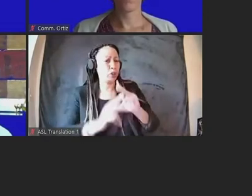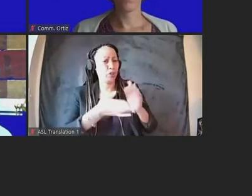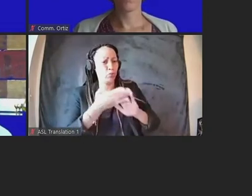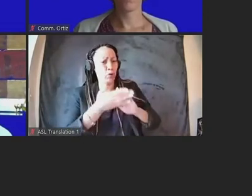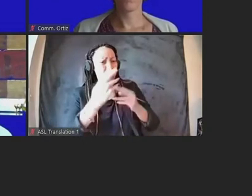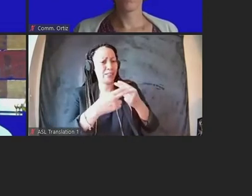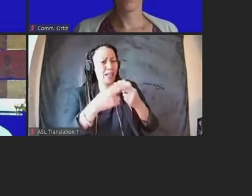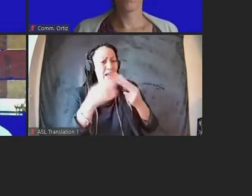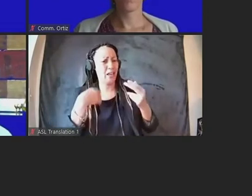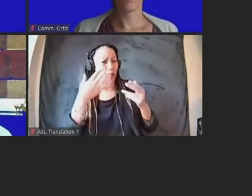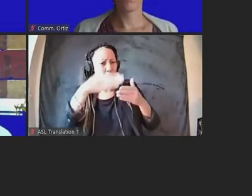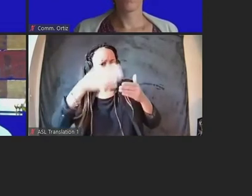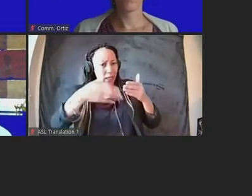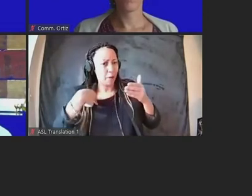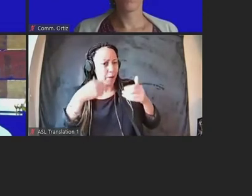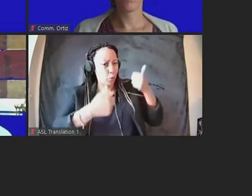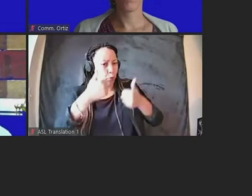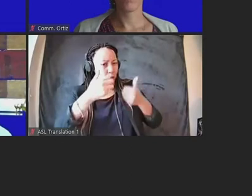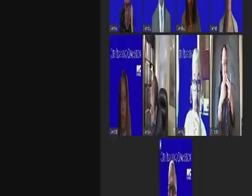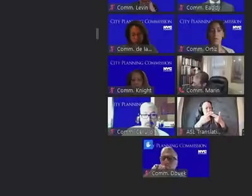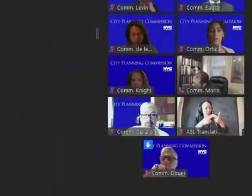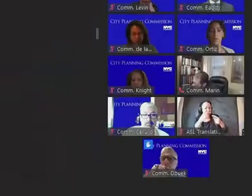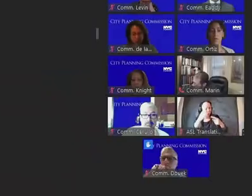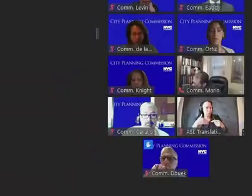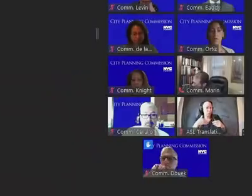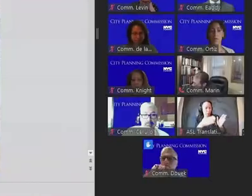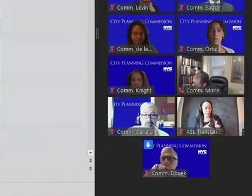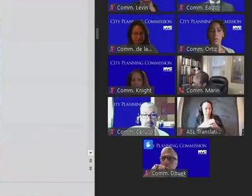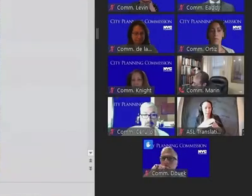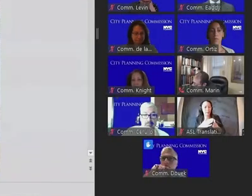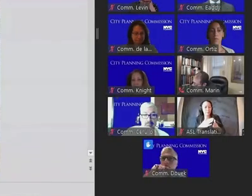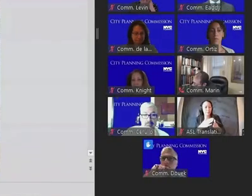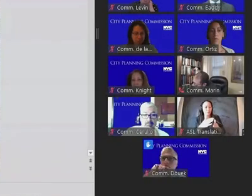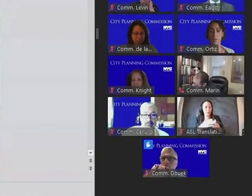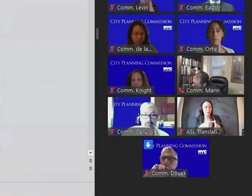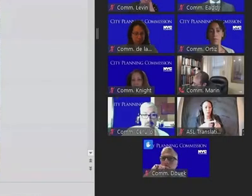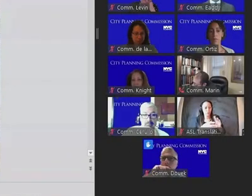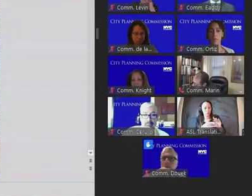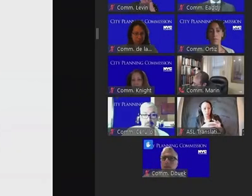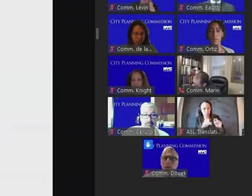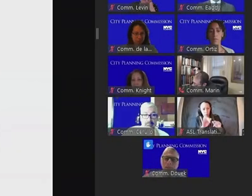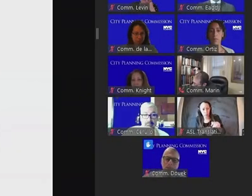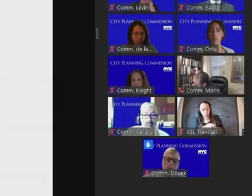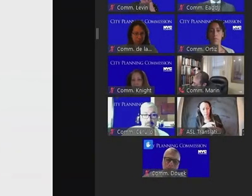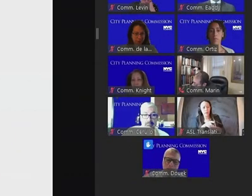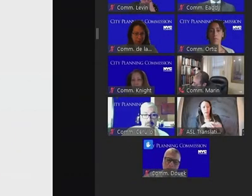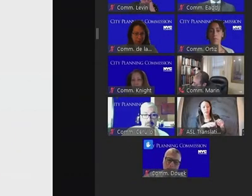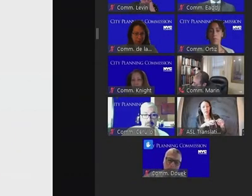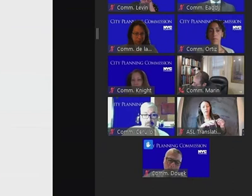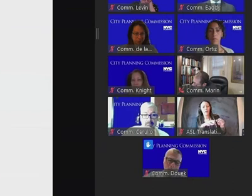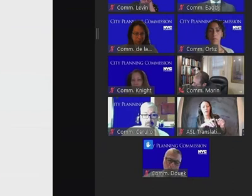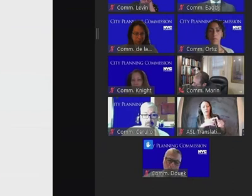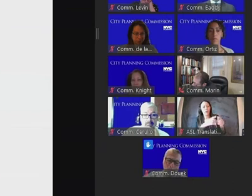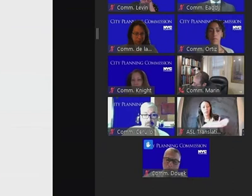slide package, I don't know which slide it is, but you'll see a plan package, and you'll see a rendering in there, and you'll also see the floor plans. And